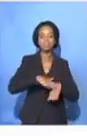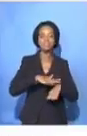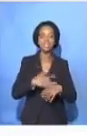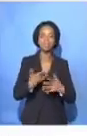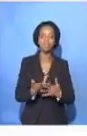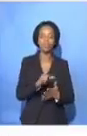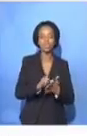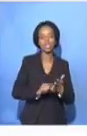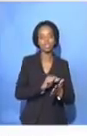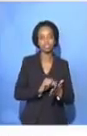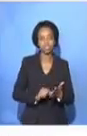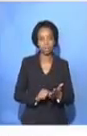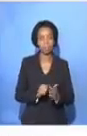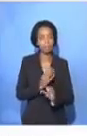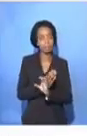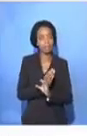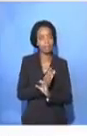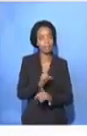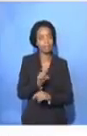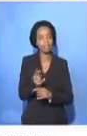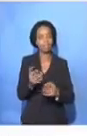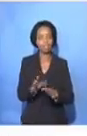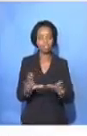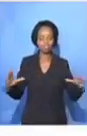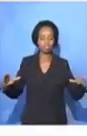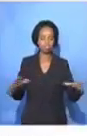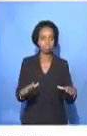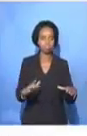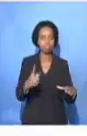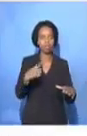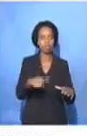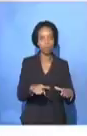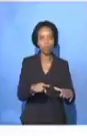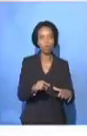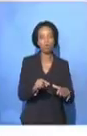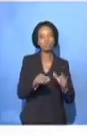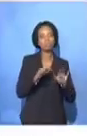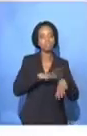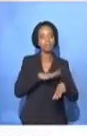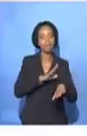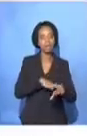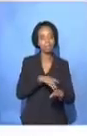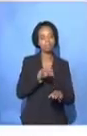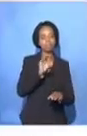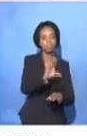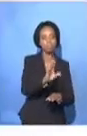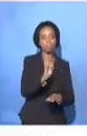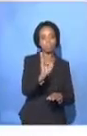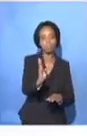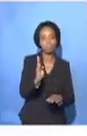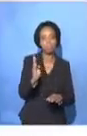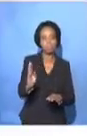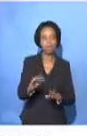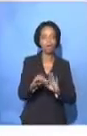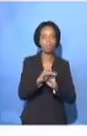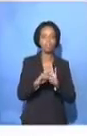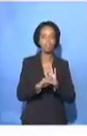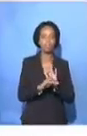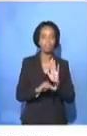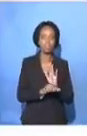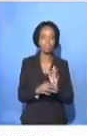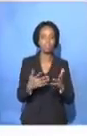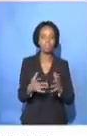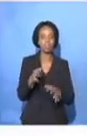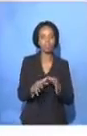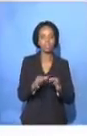ICASA held a session to allocate political election broadcast slots to listed political parties on the